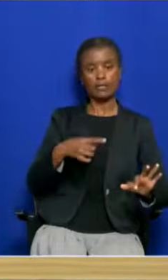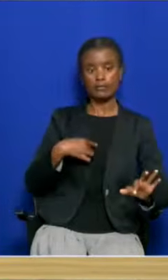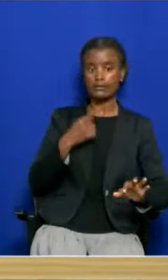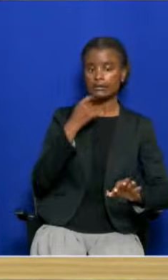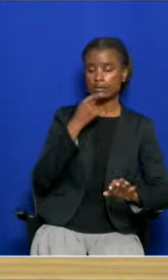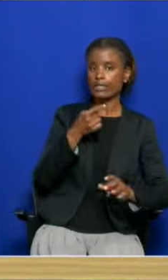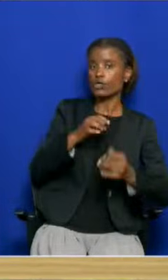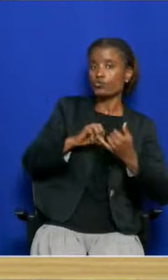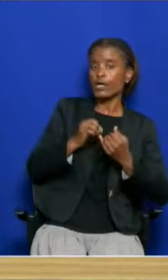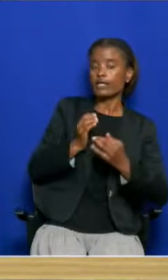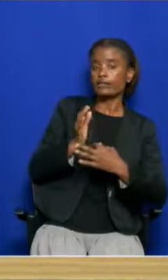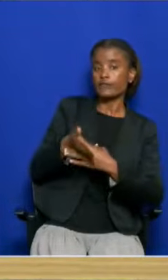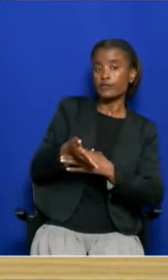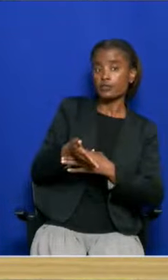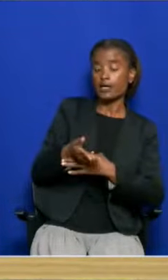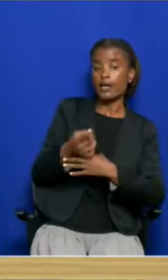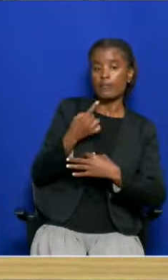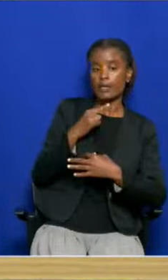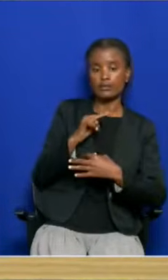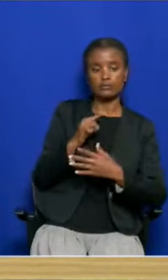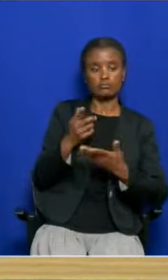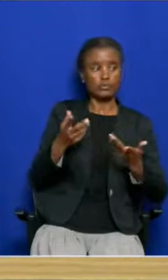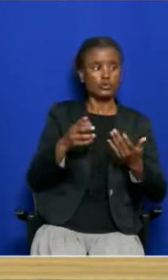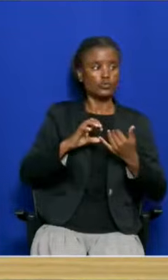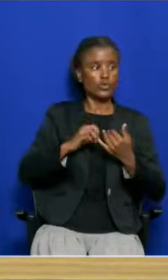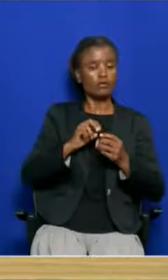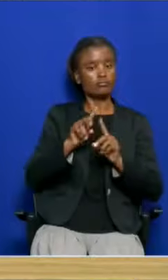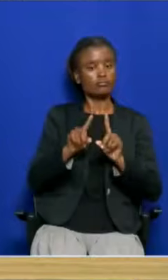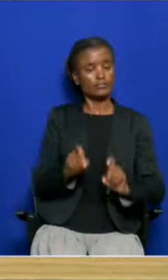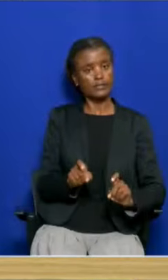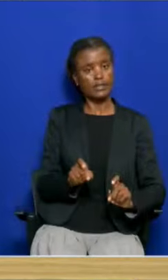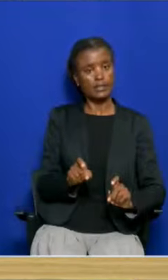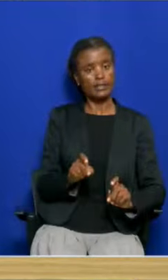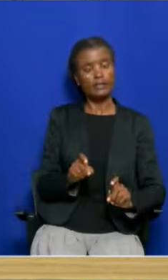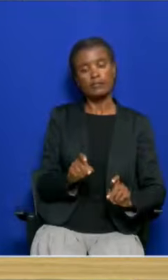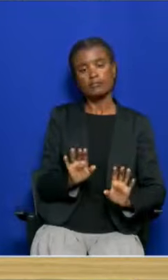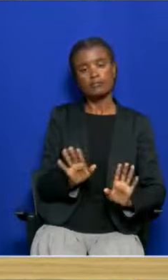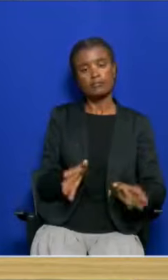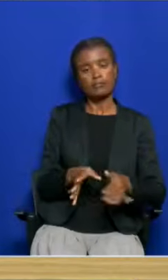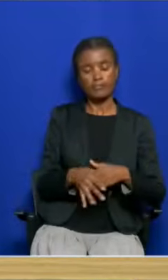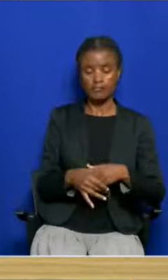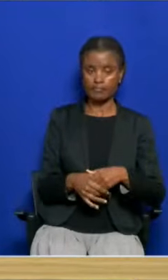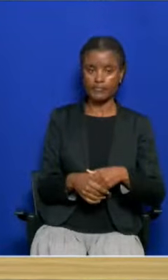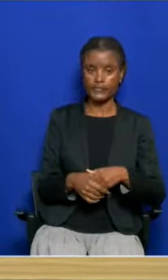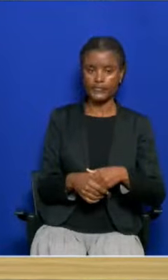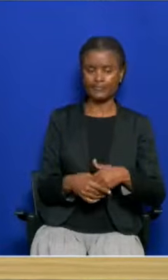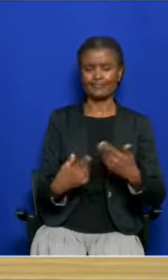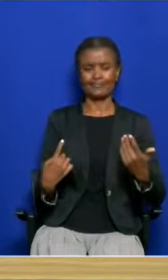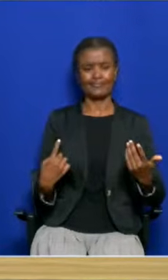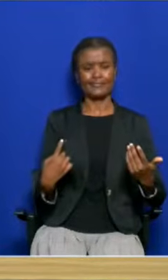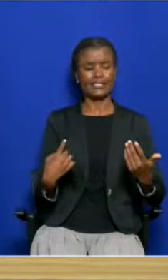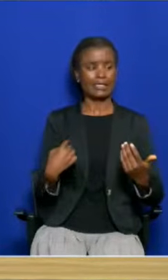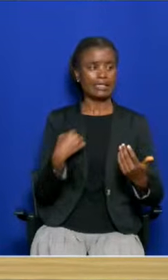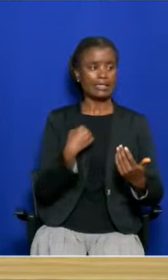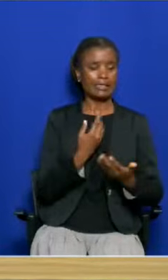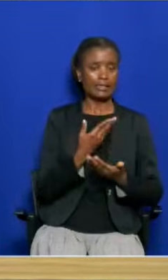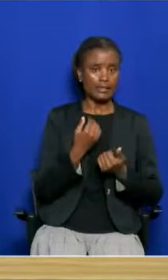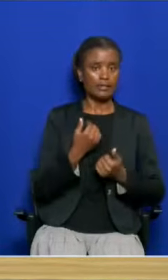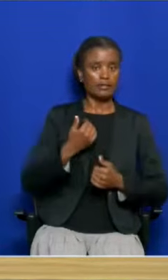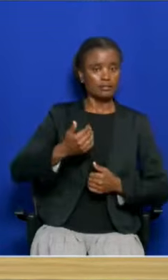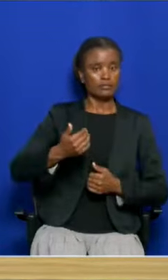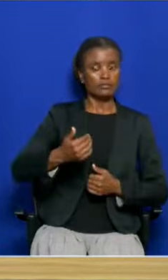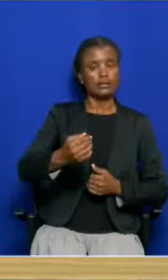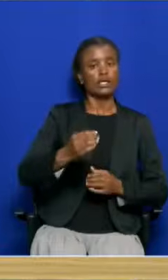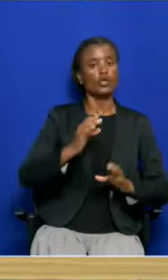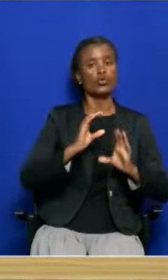inquiries with that effect. So I was regularly communicating